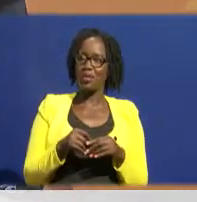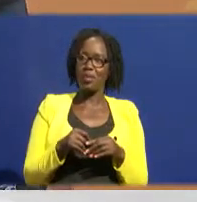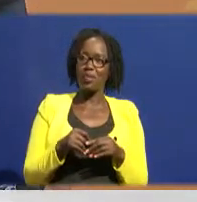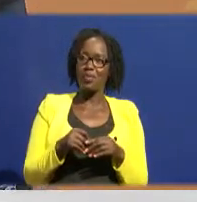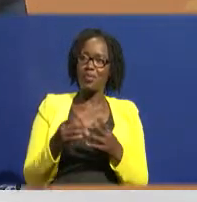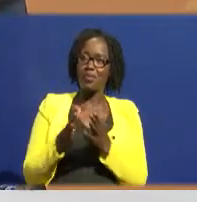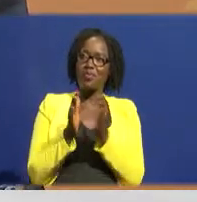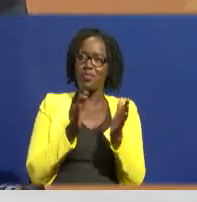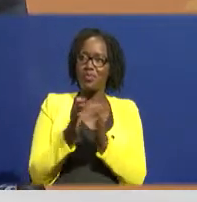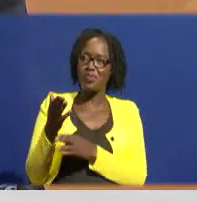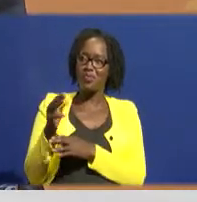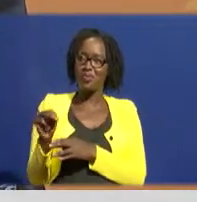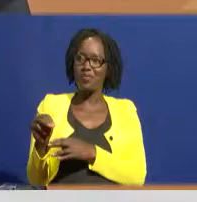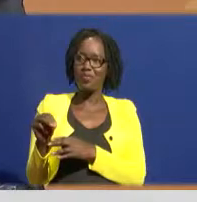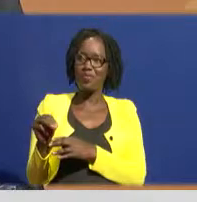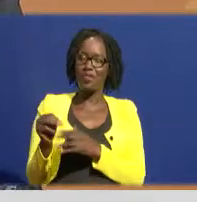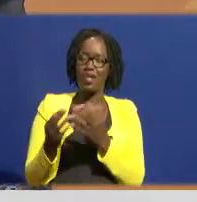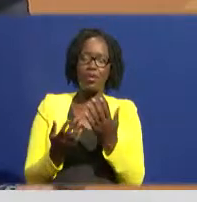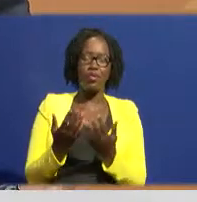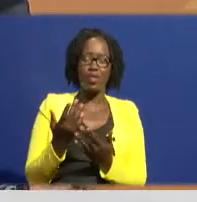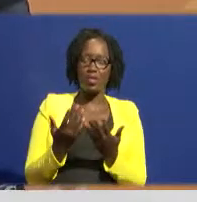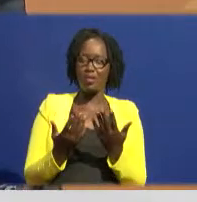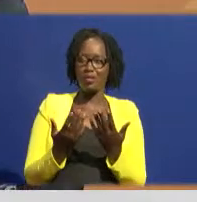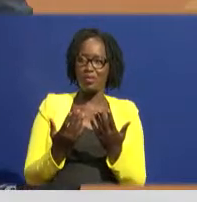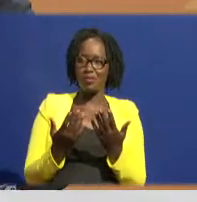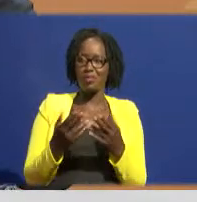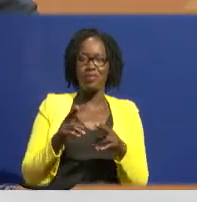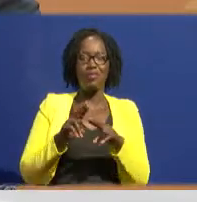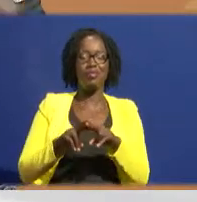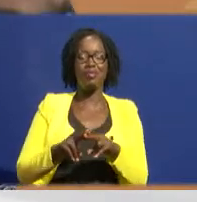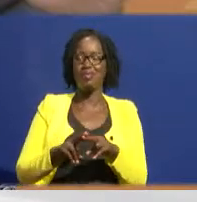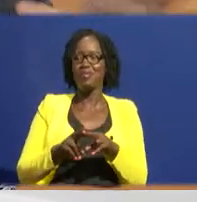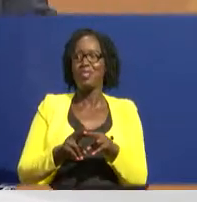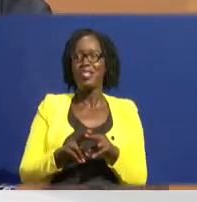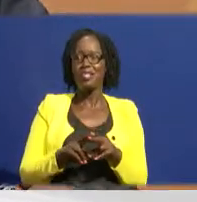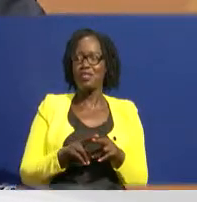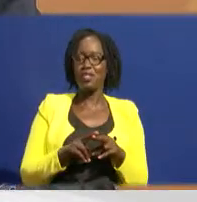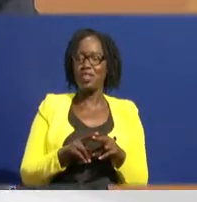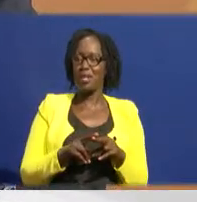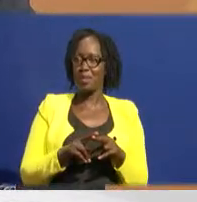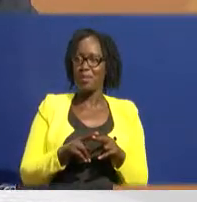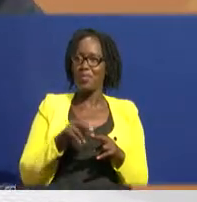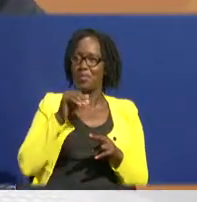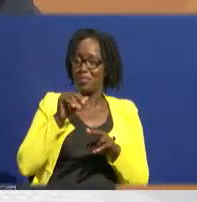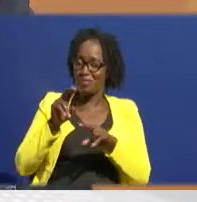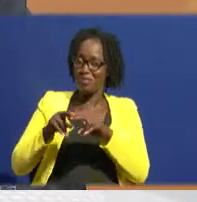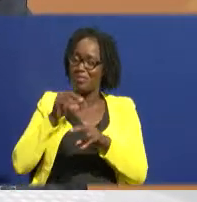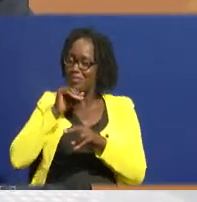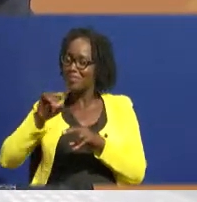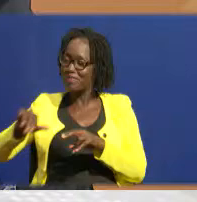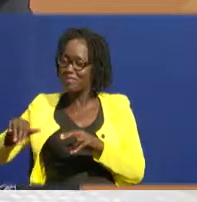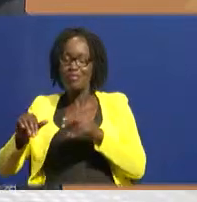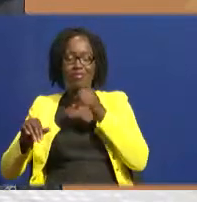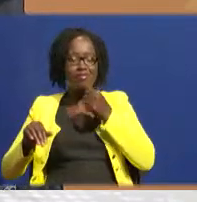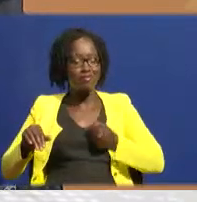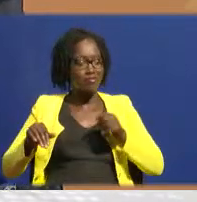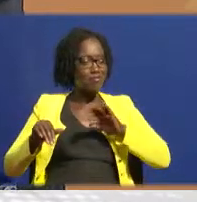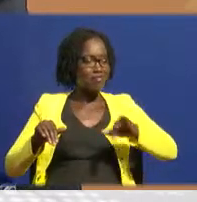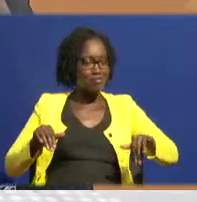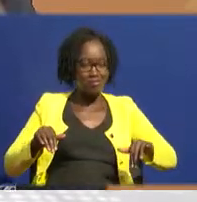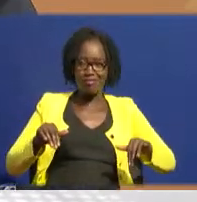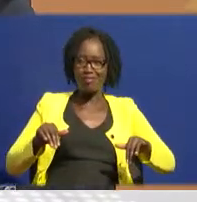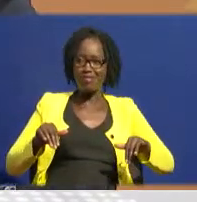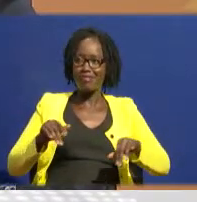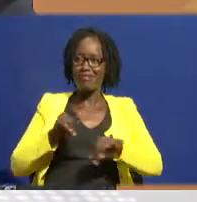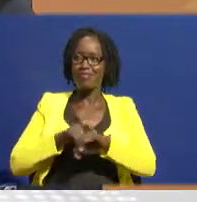will organize for them bonfires. We sit here. Boys have been put together here with an expert. Probably during this